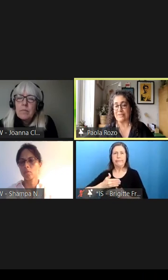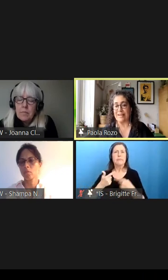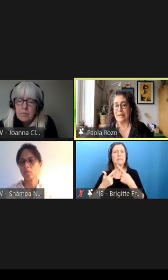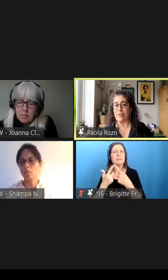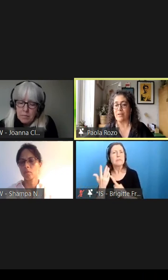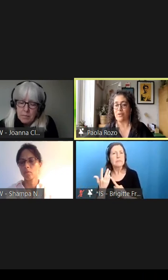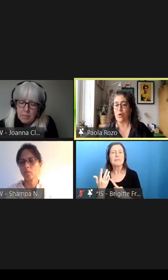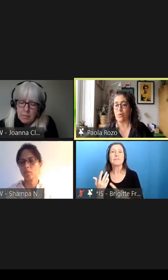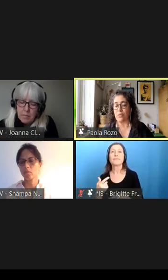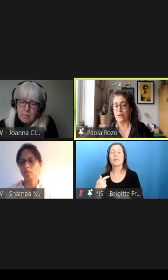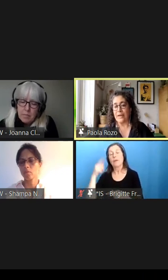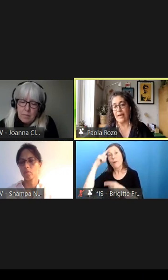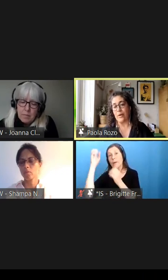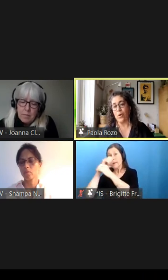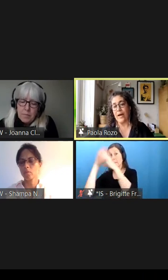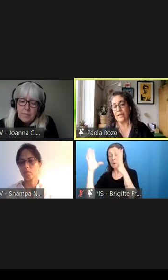just accepting that role,